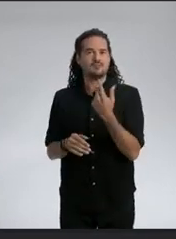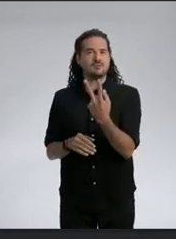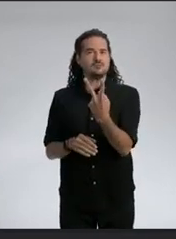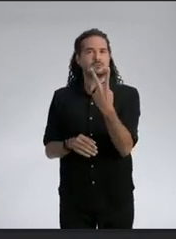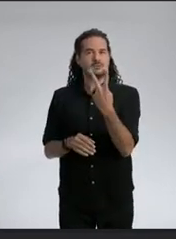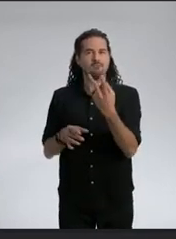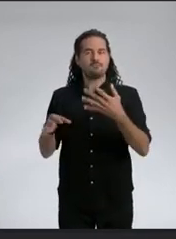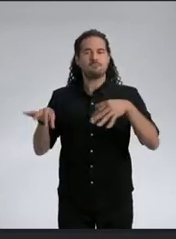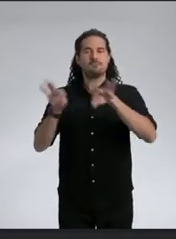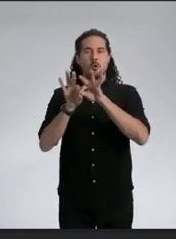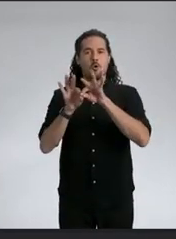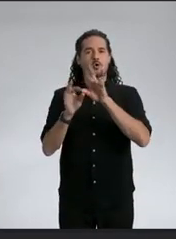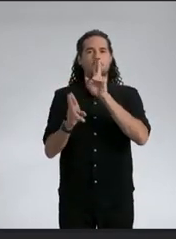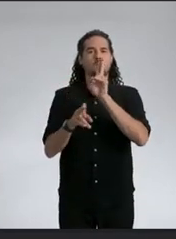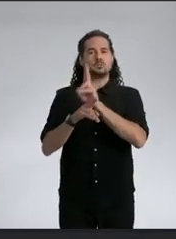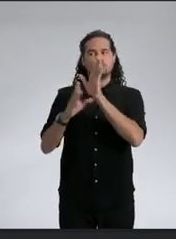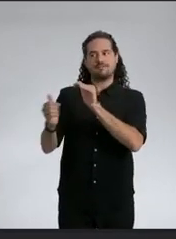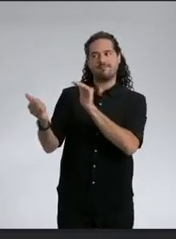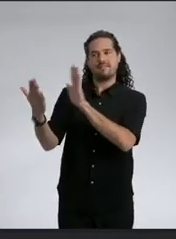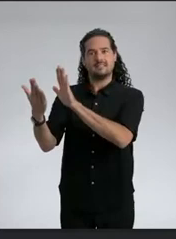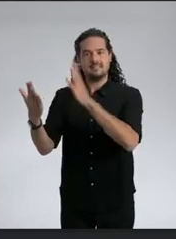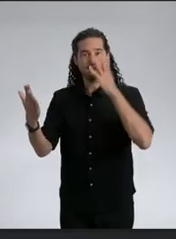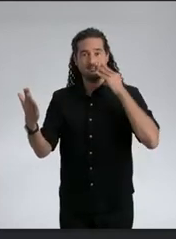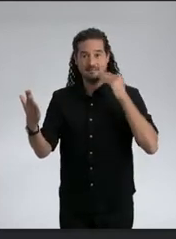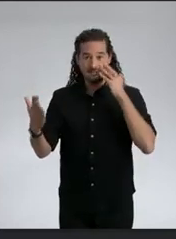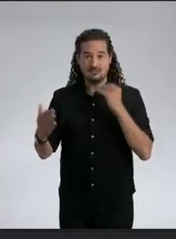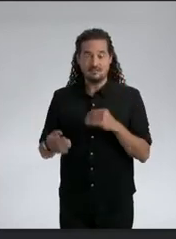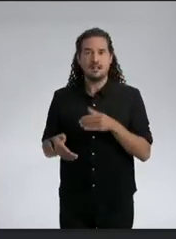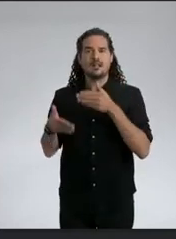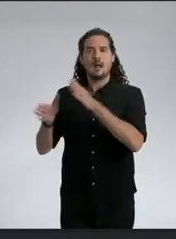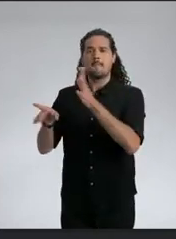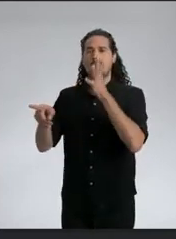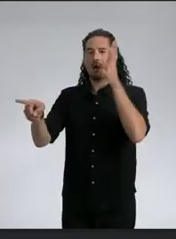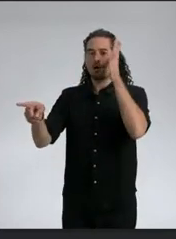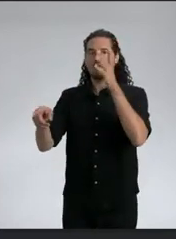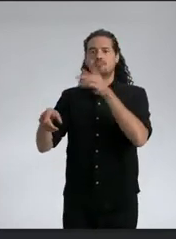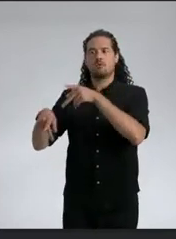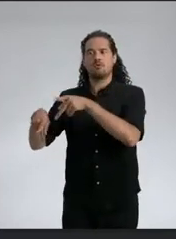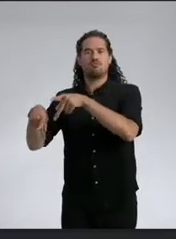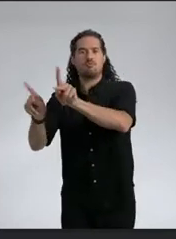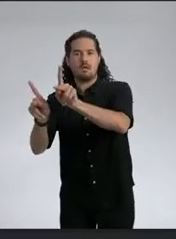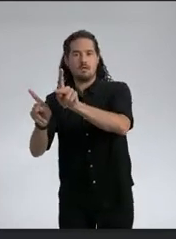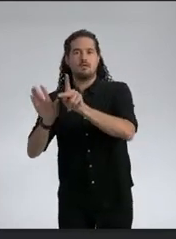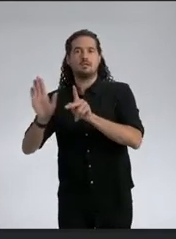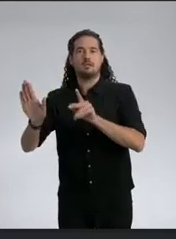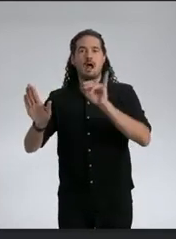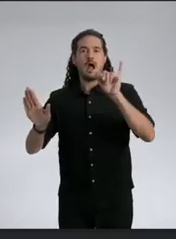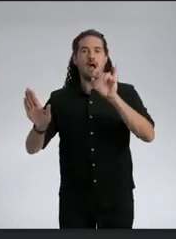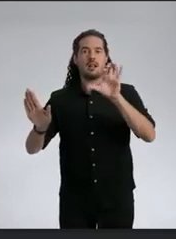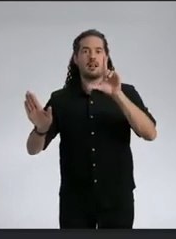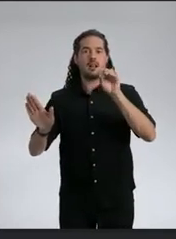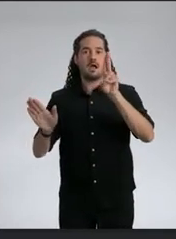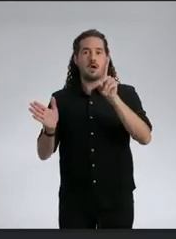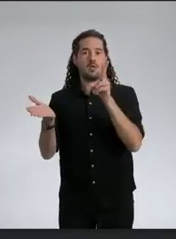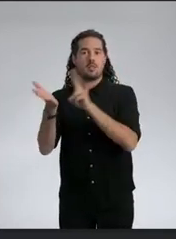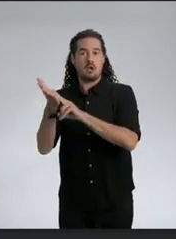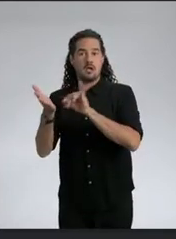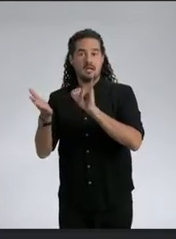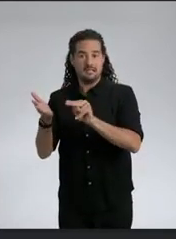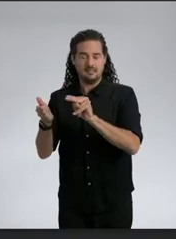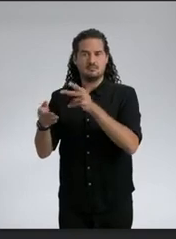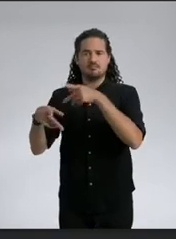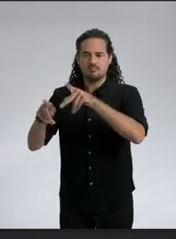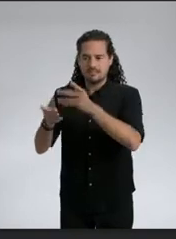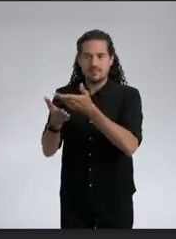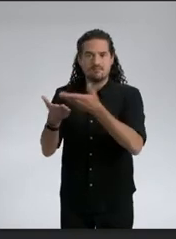First, it allows parents to authorize your app for management with their iCloud credentials, ensuring that the device is for a child in that